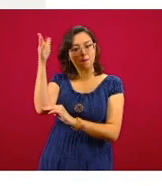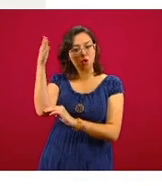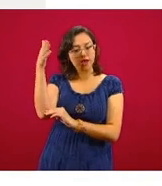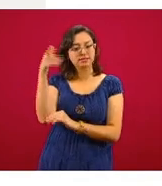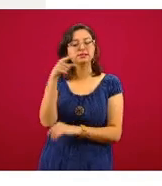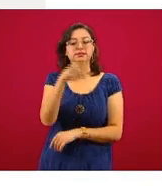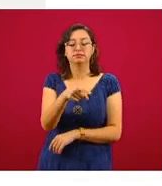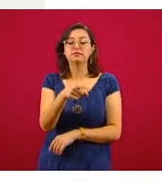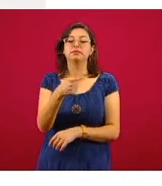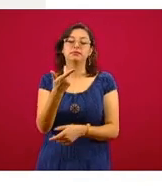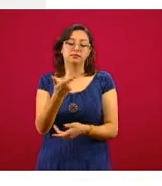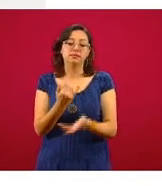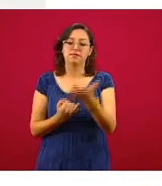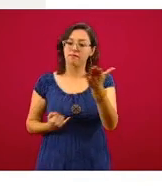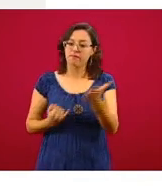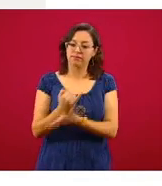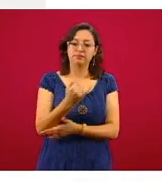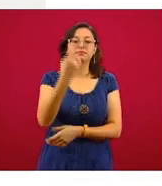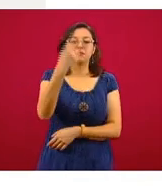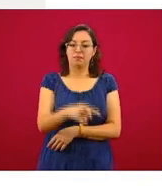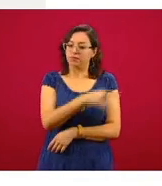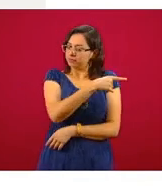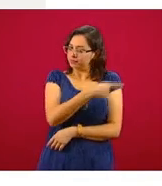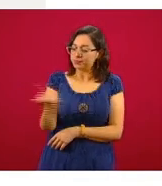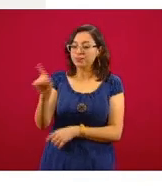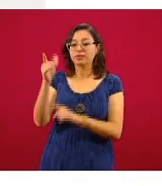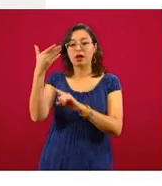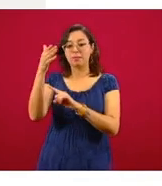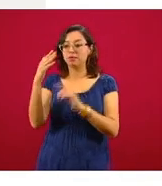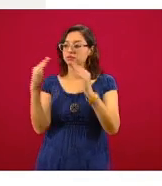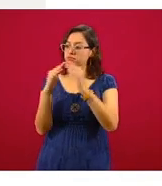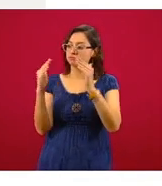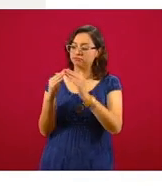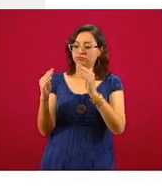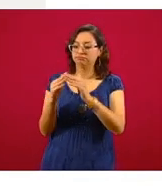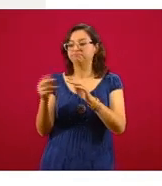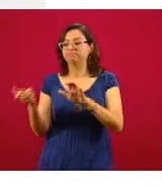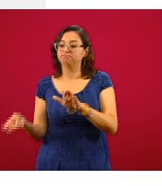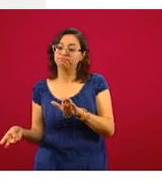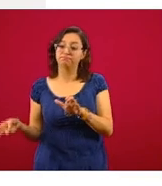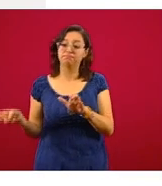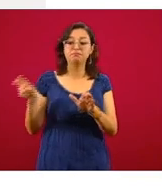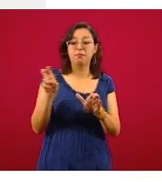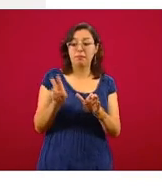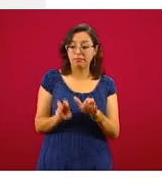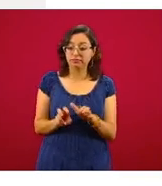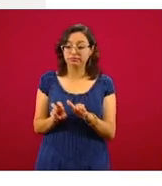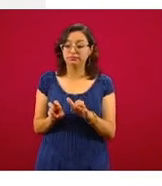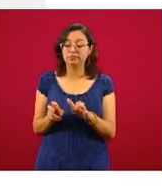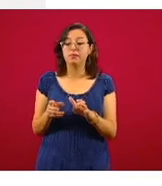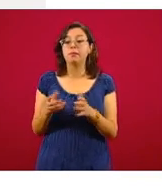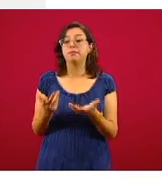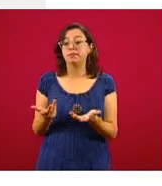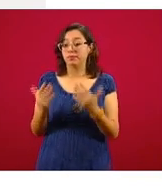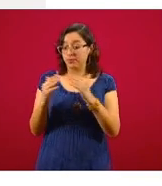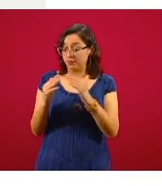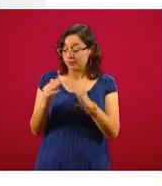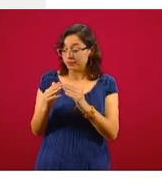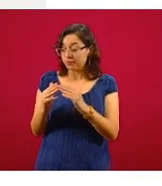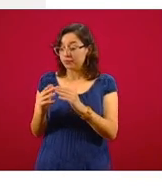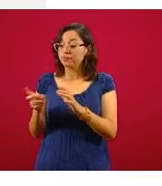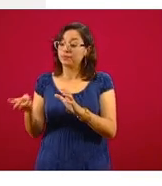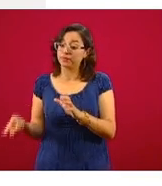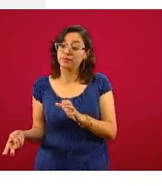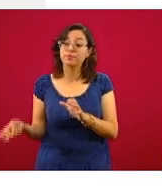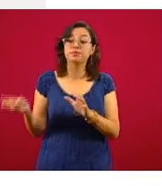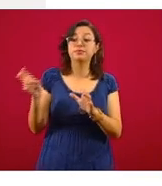you. Health professionals will be there and they'll be there in a hospital at your home. When the ambulance